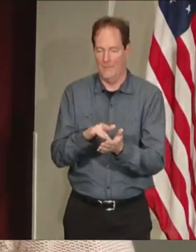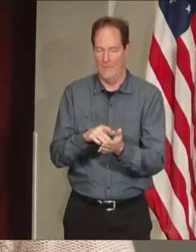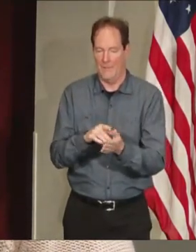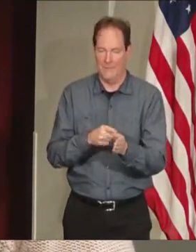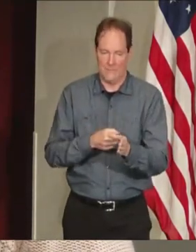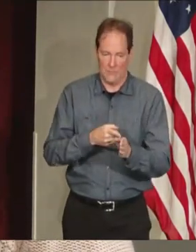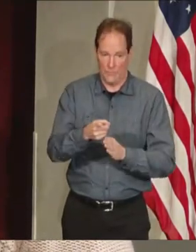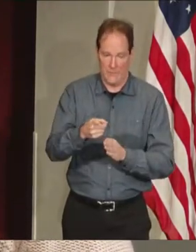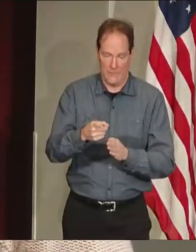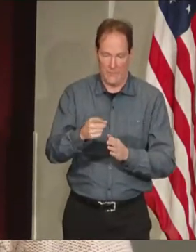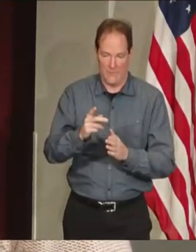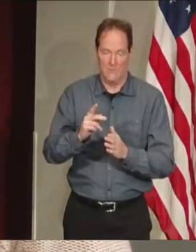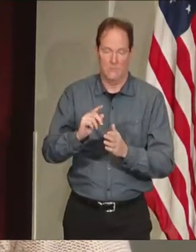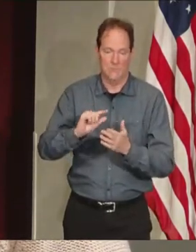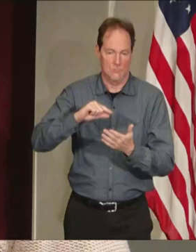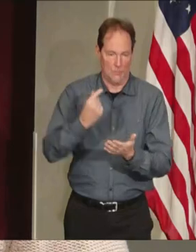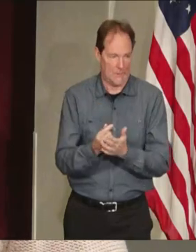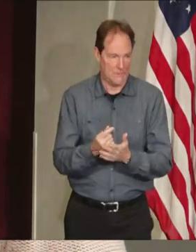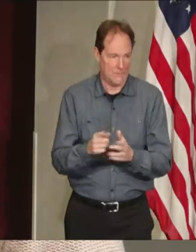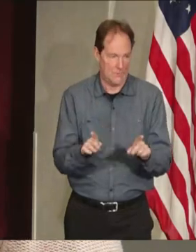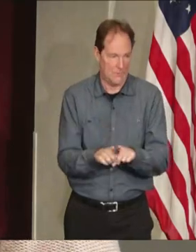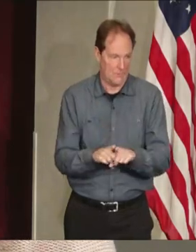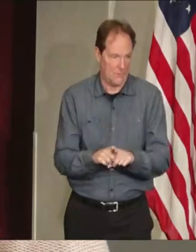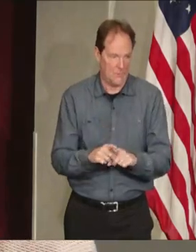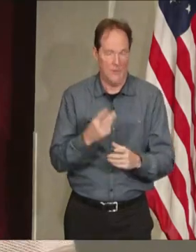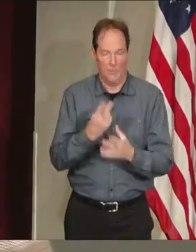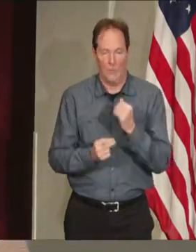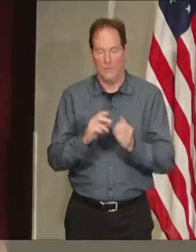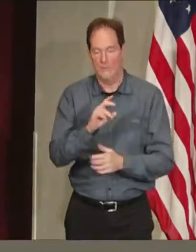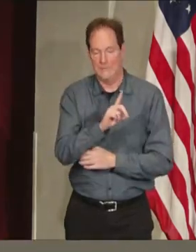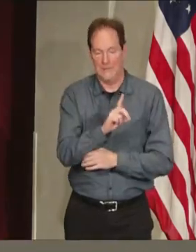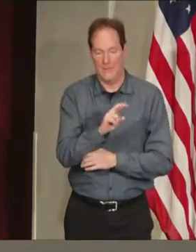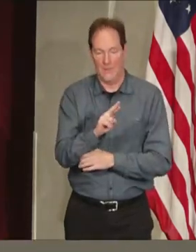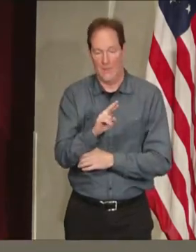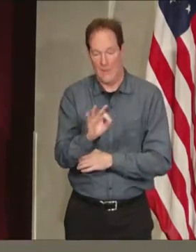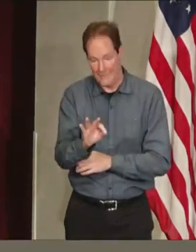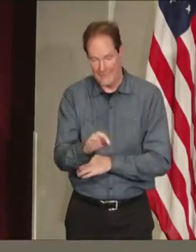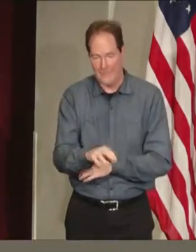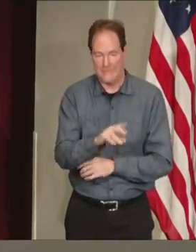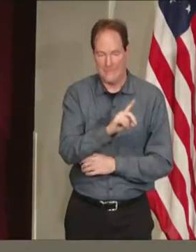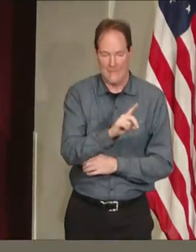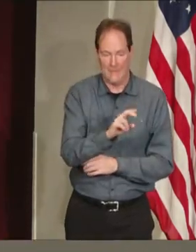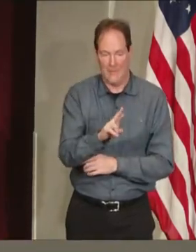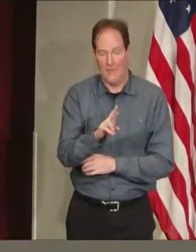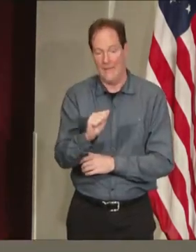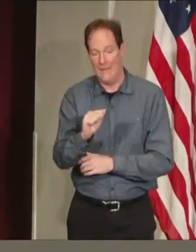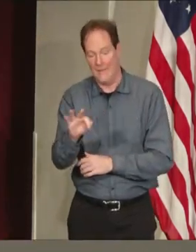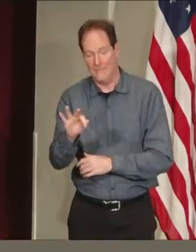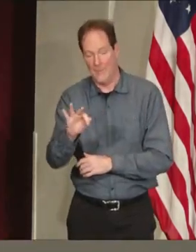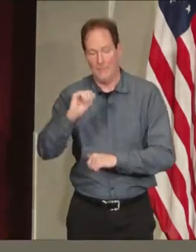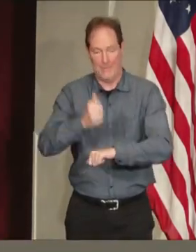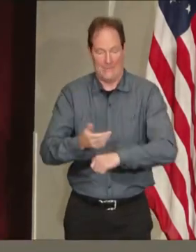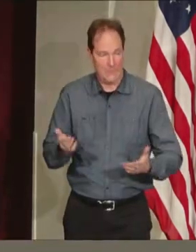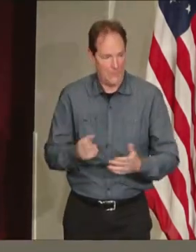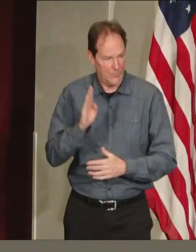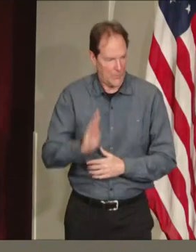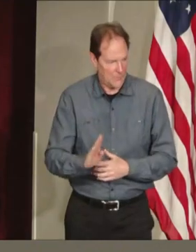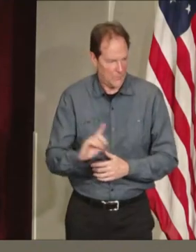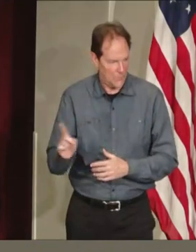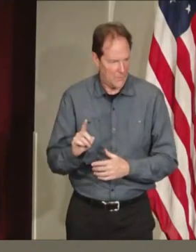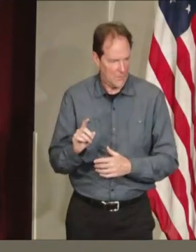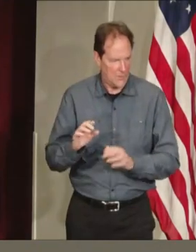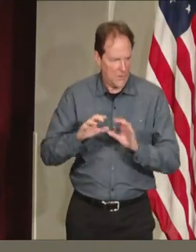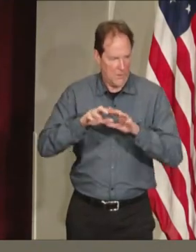as well. And both DRF and DRAF are based here in Boston. We're a global grant